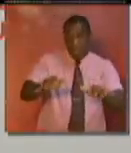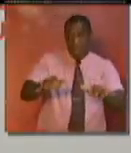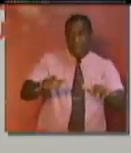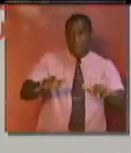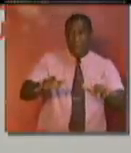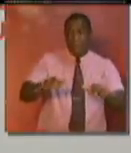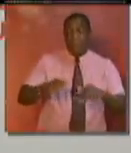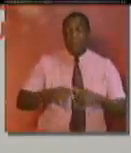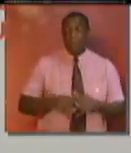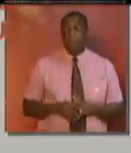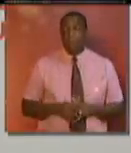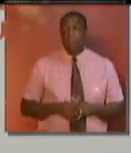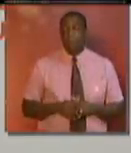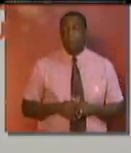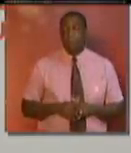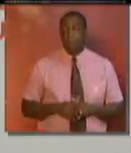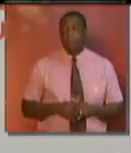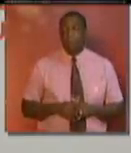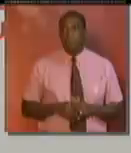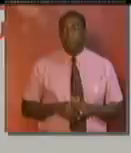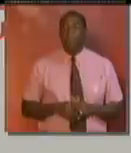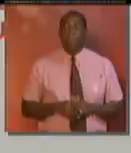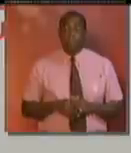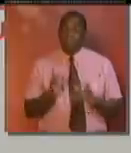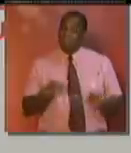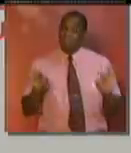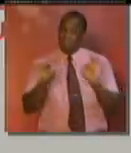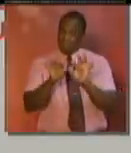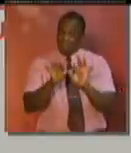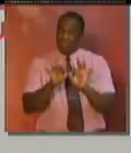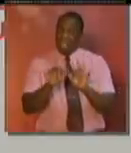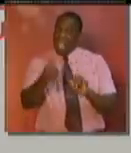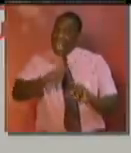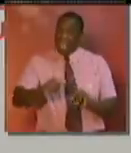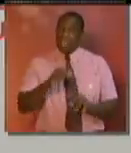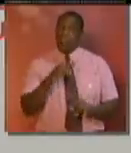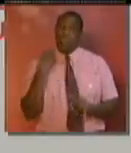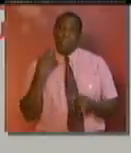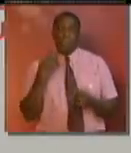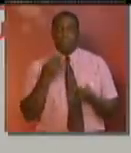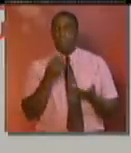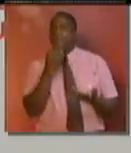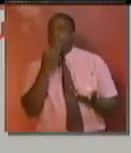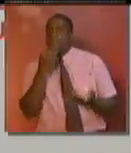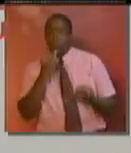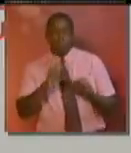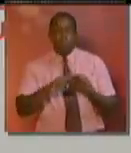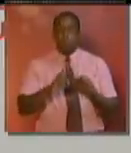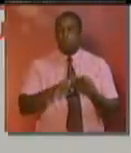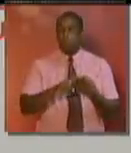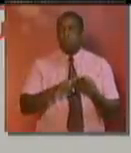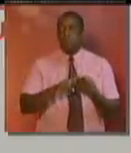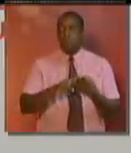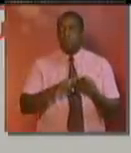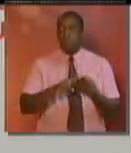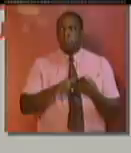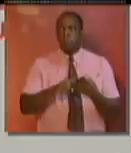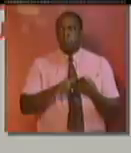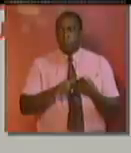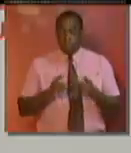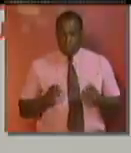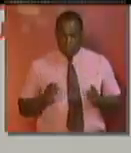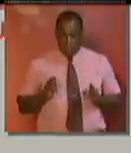population by addressing those risk factors, addressing dietary intake, addressing the body mass